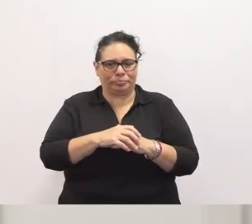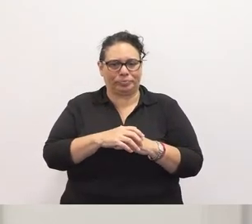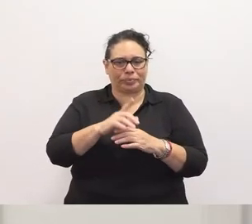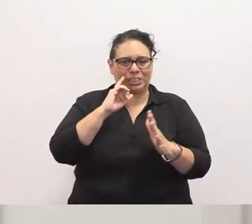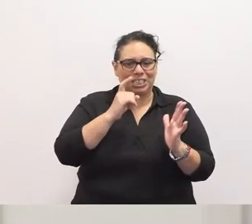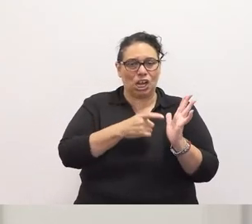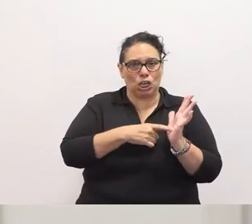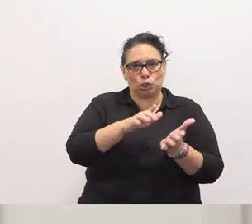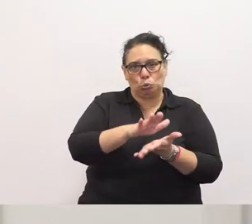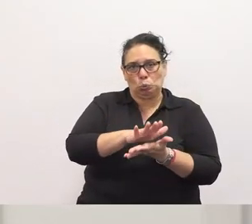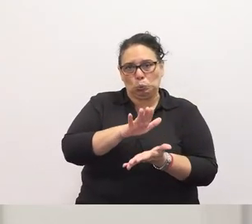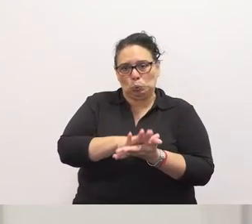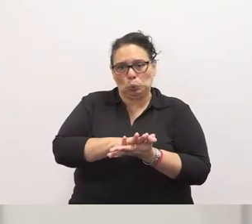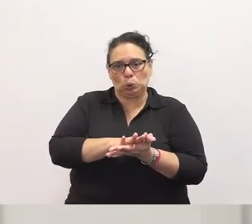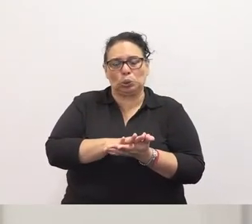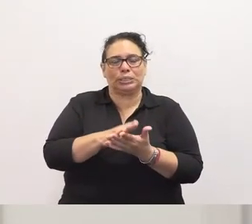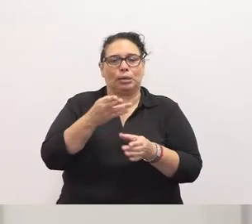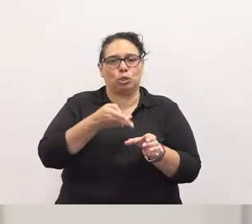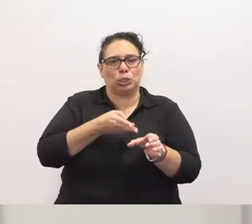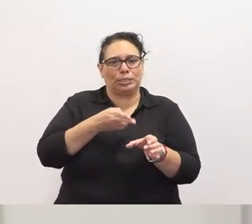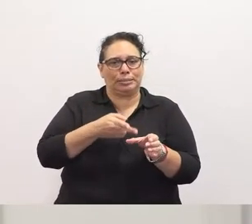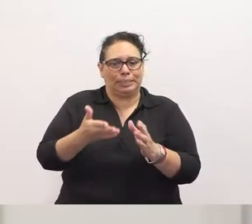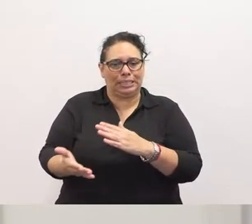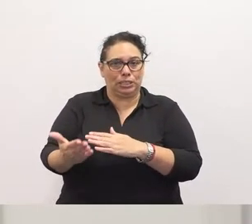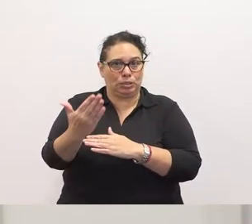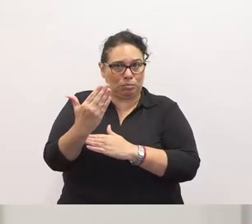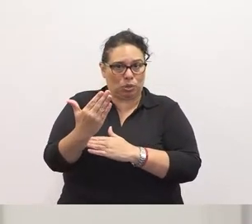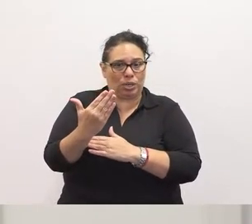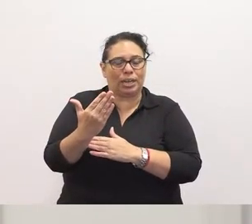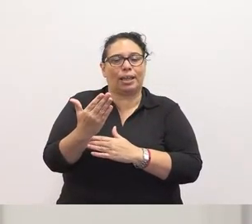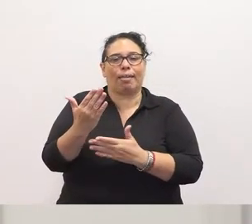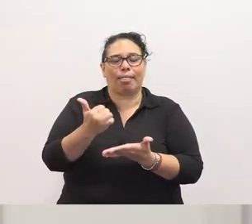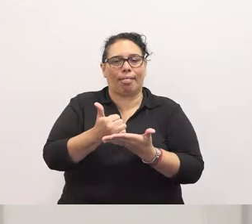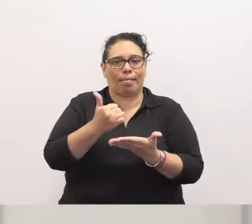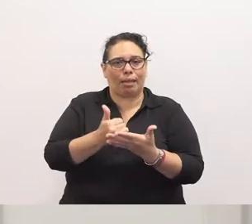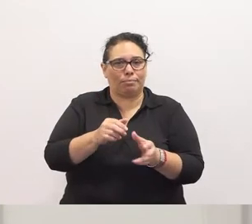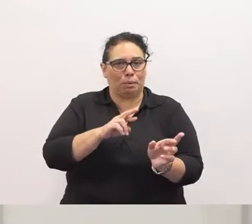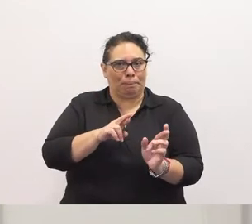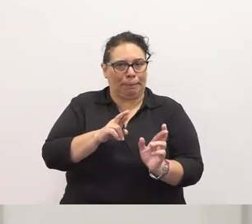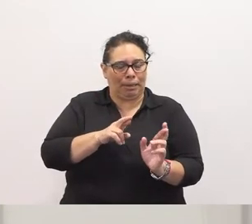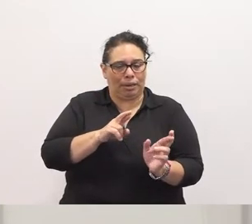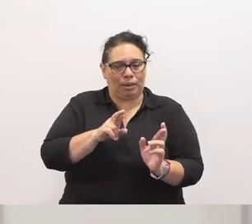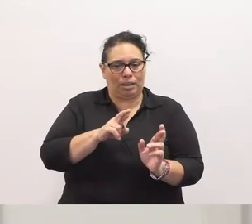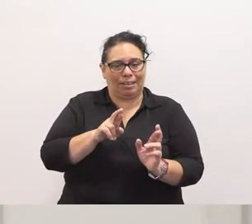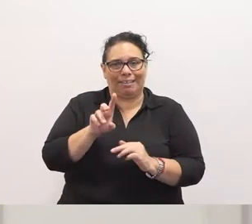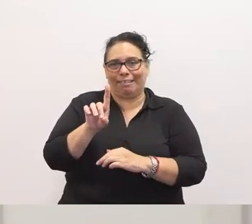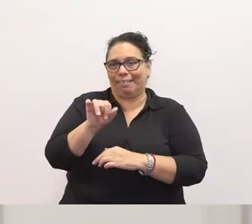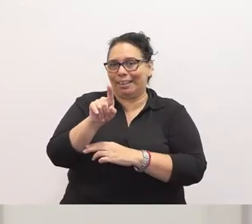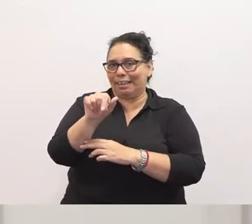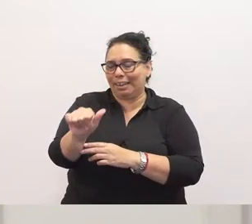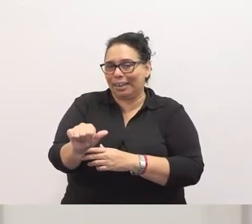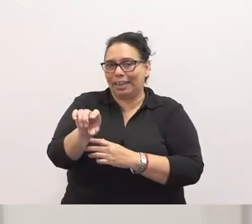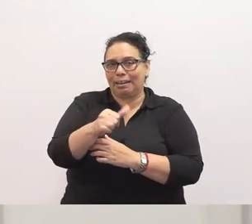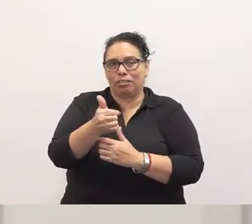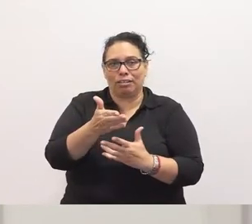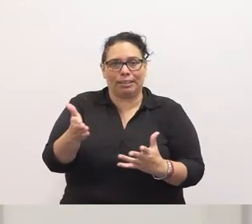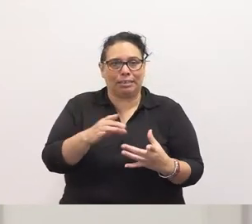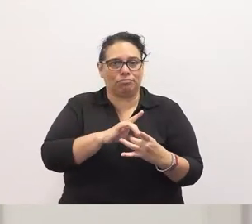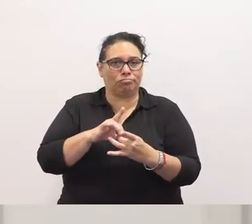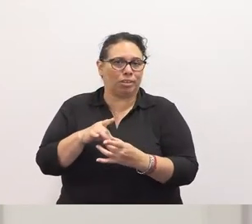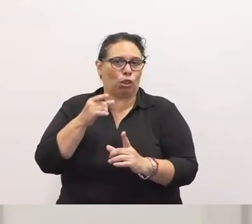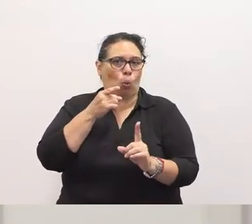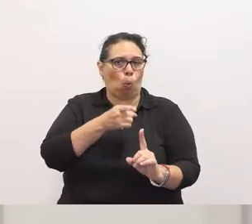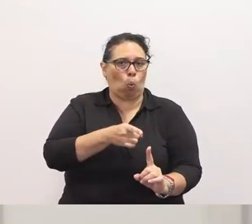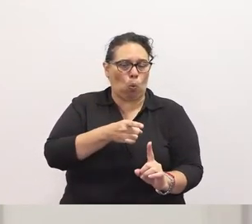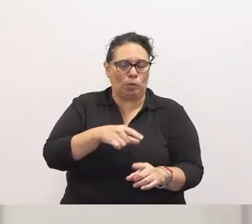the schools and staff that participated this morning and those who helped to prepare even the data and other things related to goals and